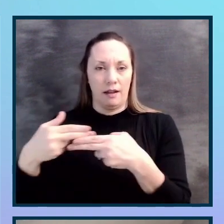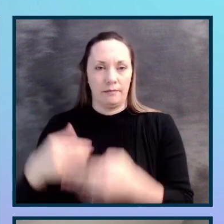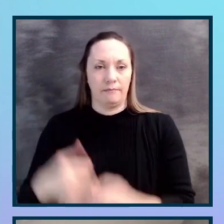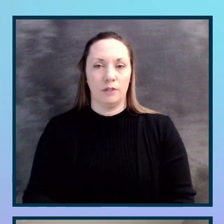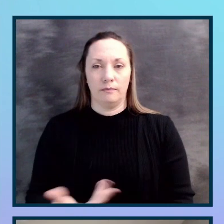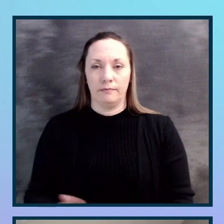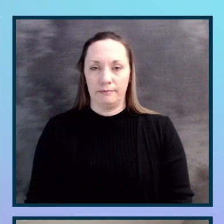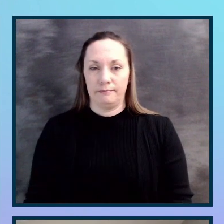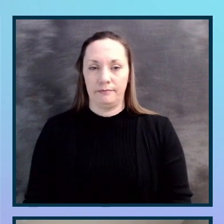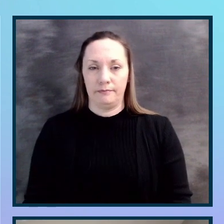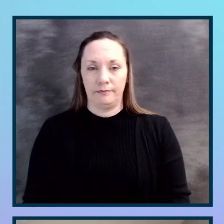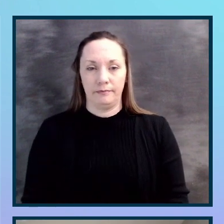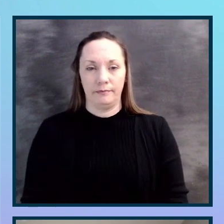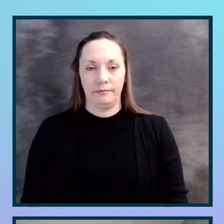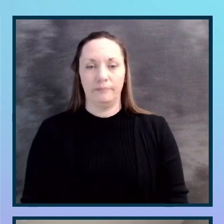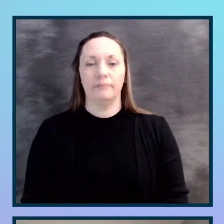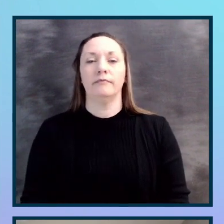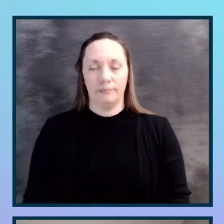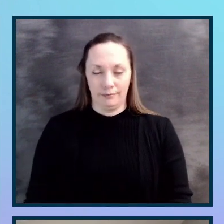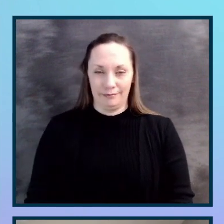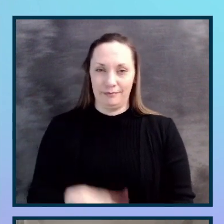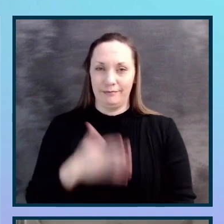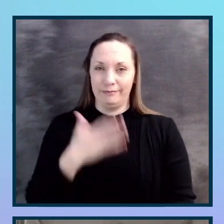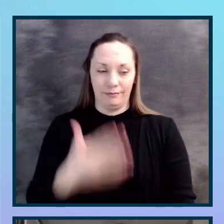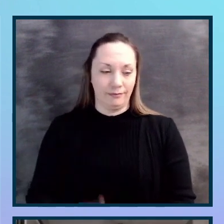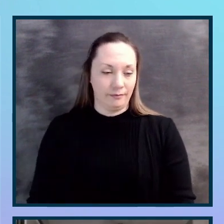So I'll switch it back over to Steve.